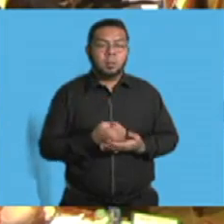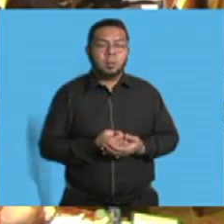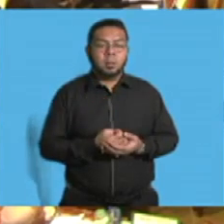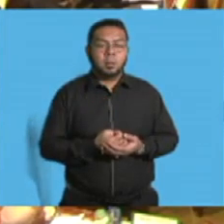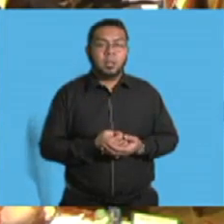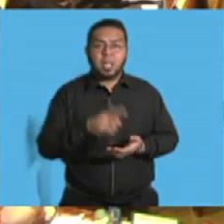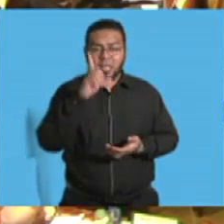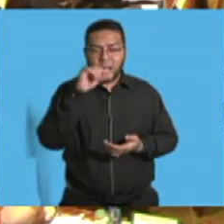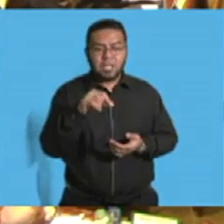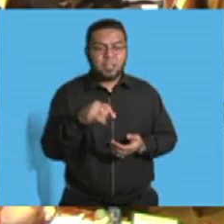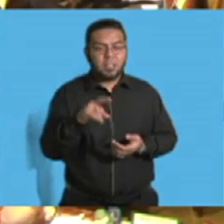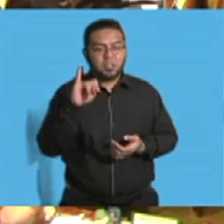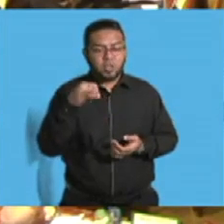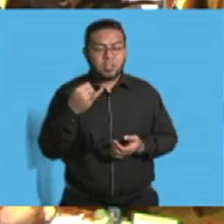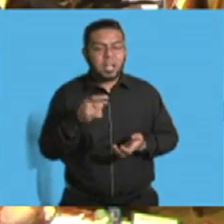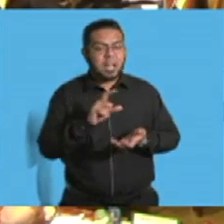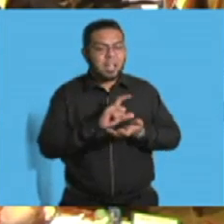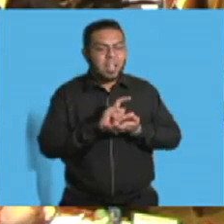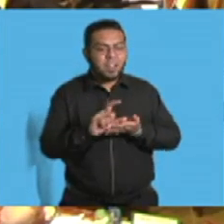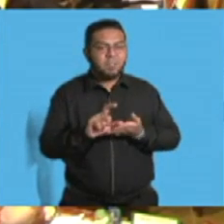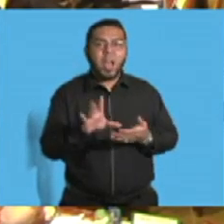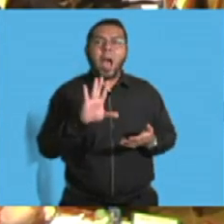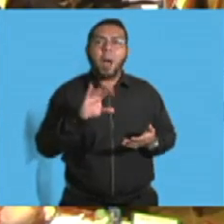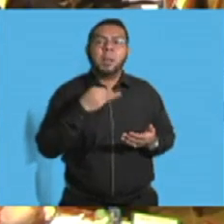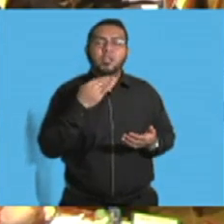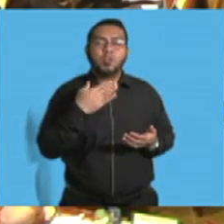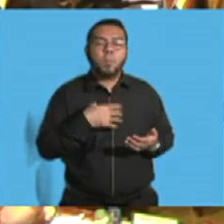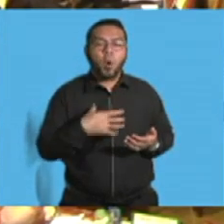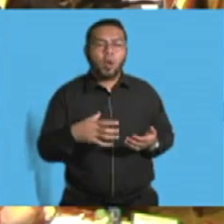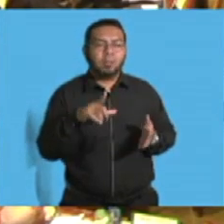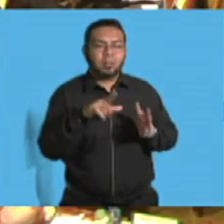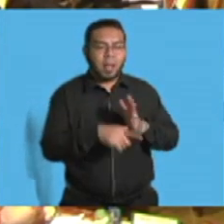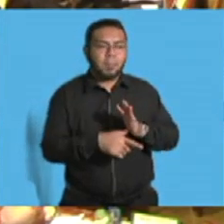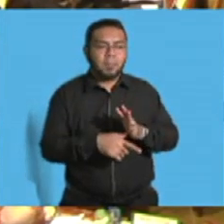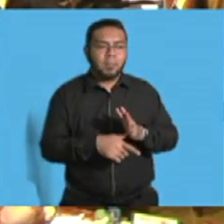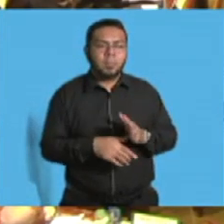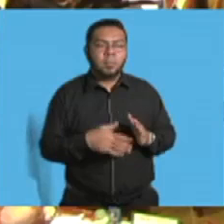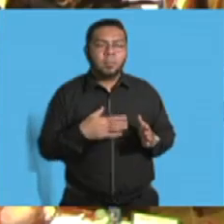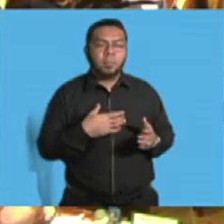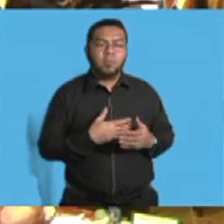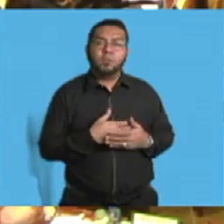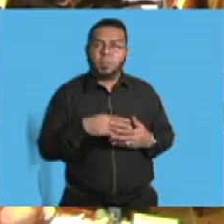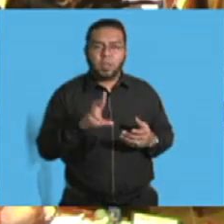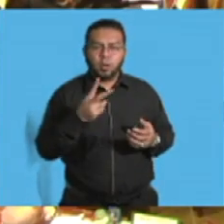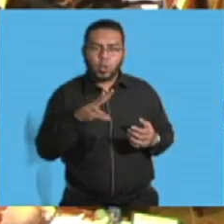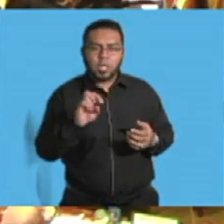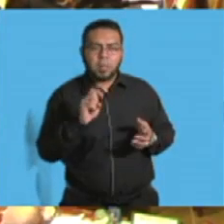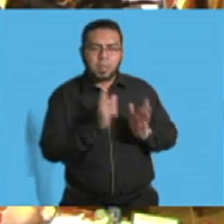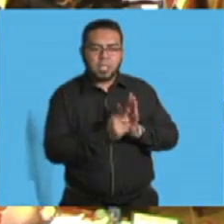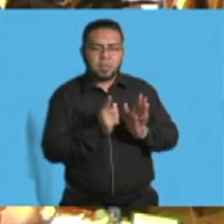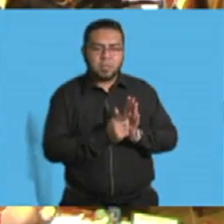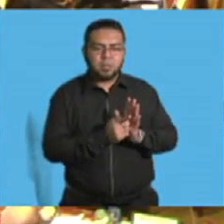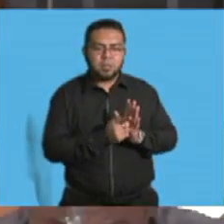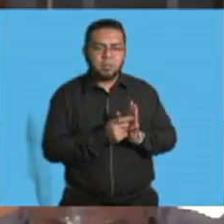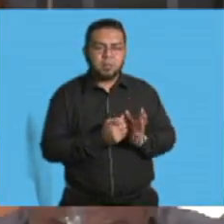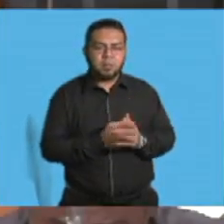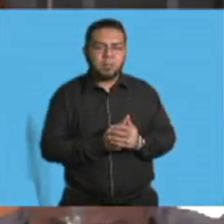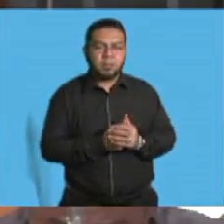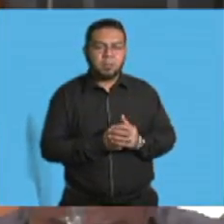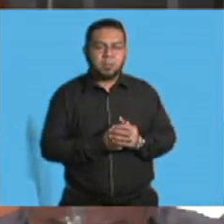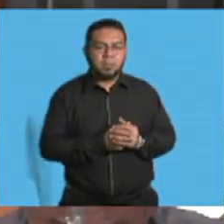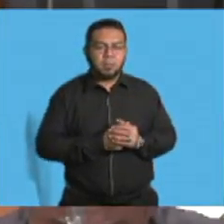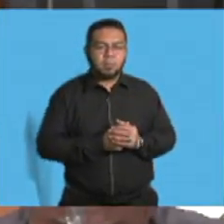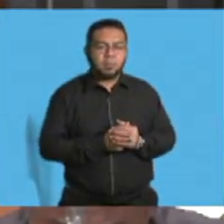just clarify how much more time from the normal 20 minutes that usually given? Because it looks like it's going to take normal